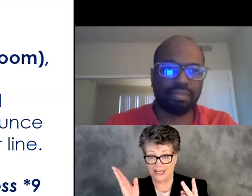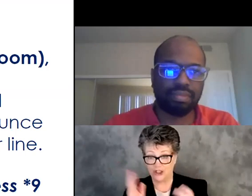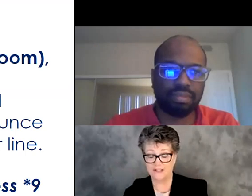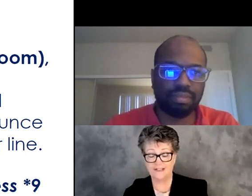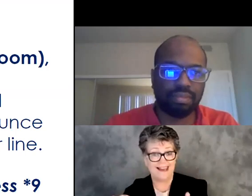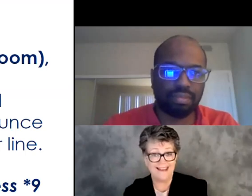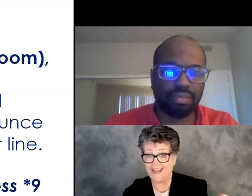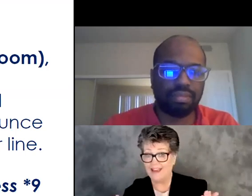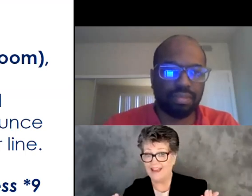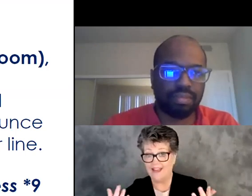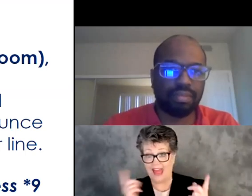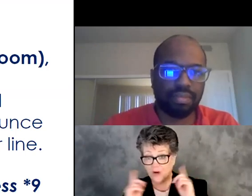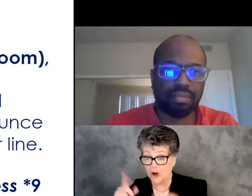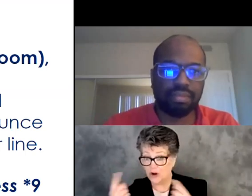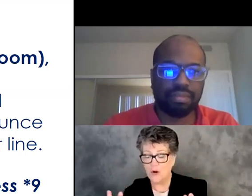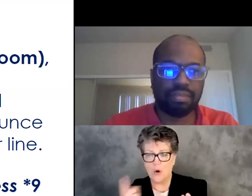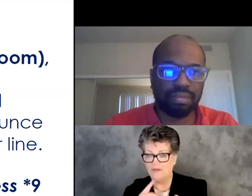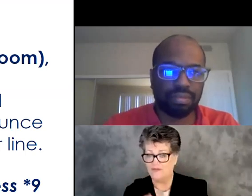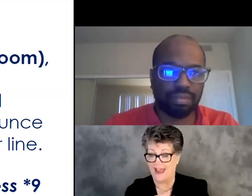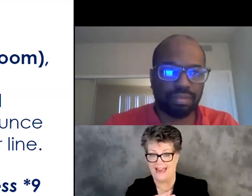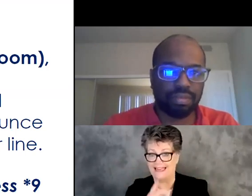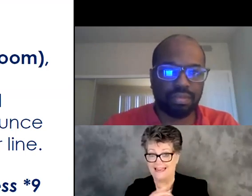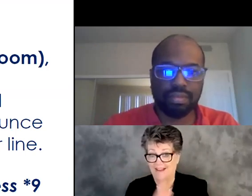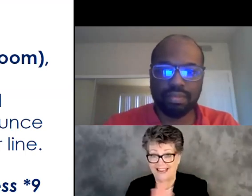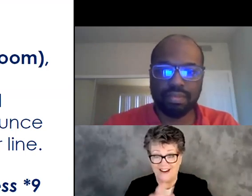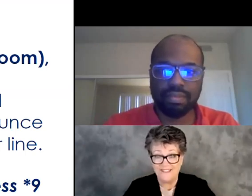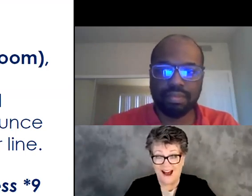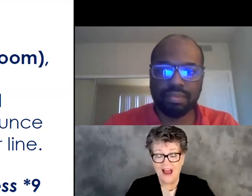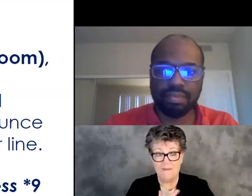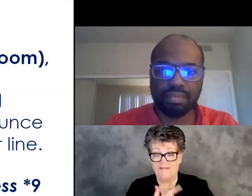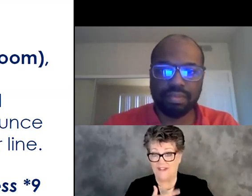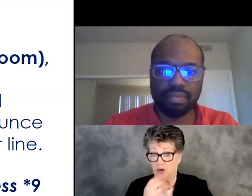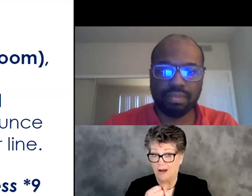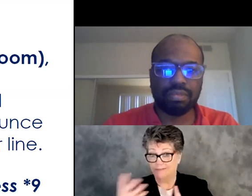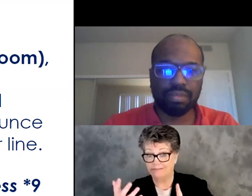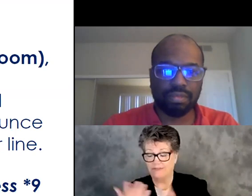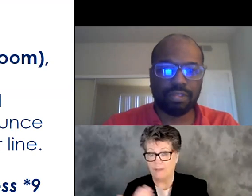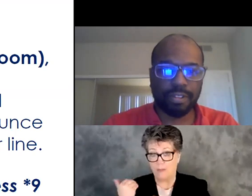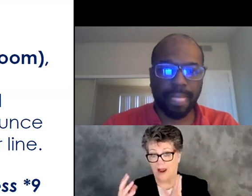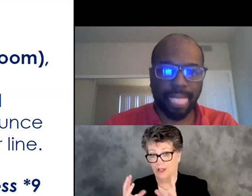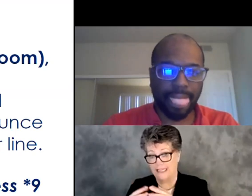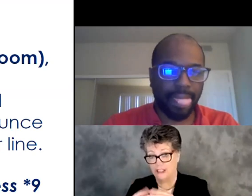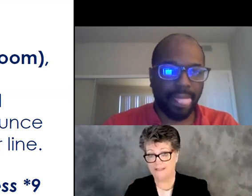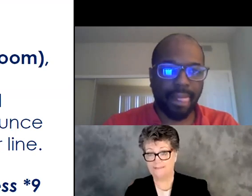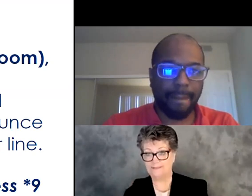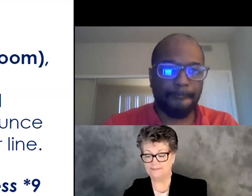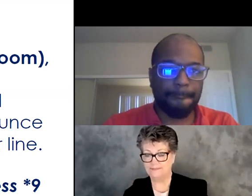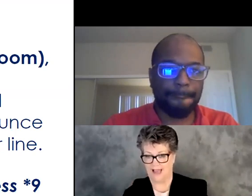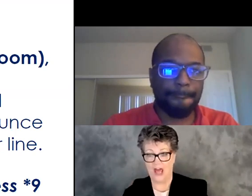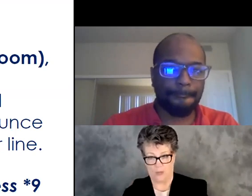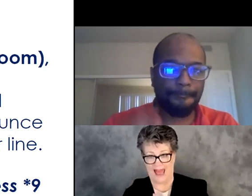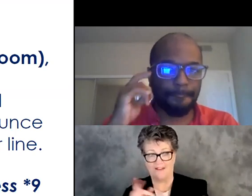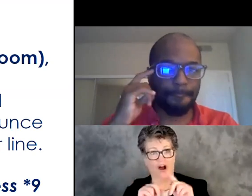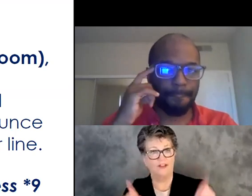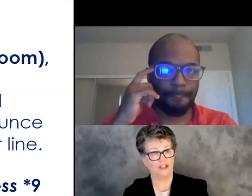anything that they heard, or if somebody was shortchanged from the prior session. And we have on the